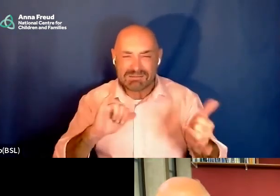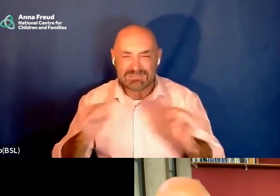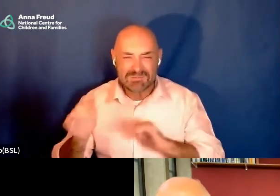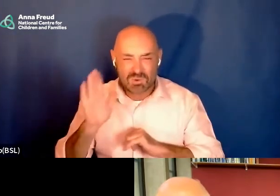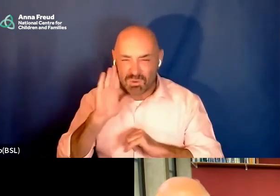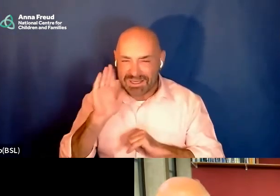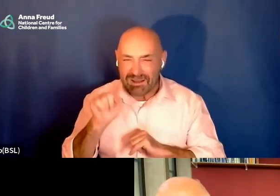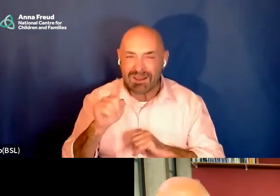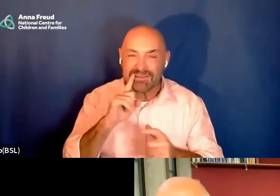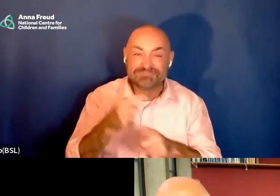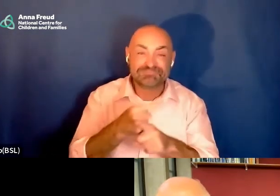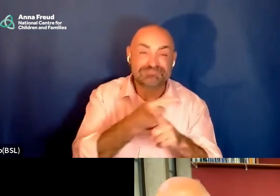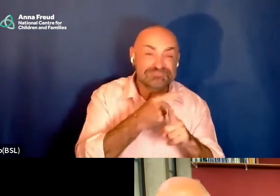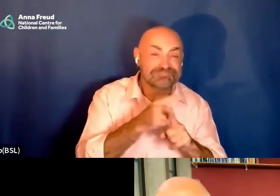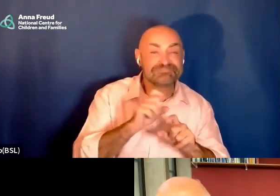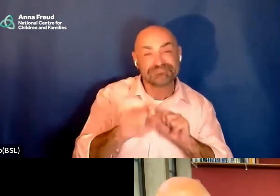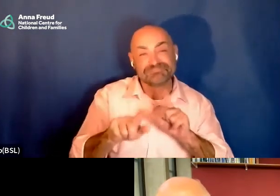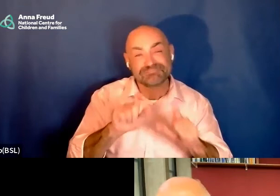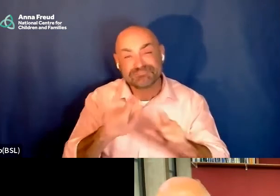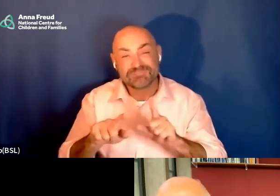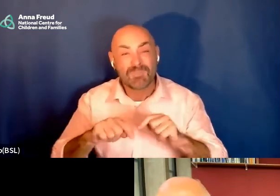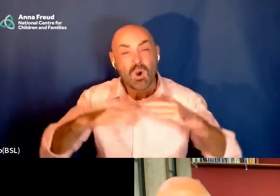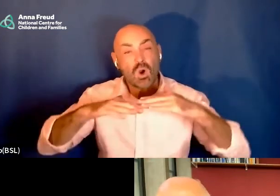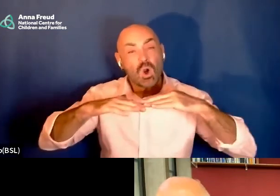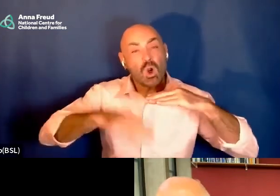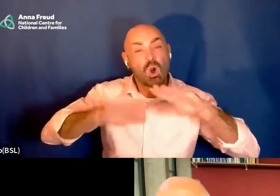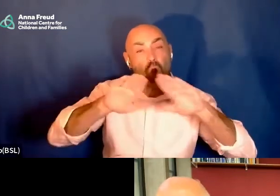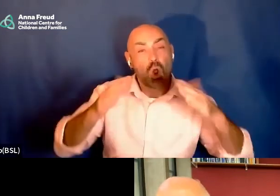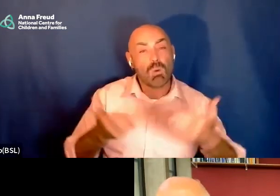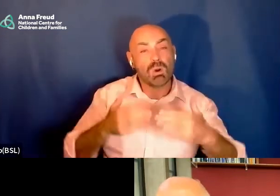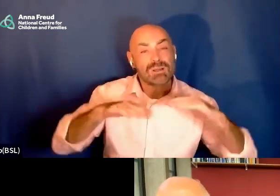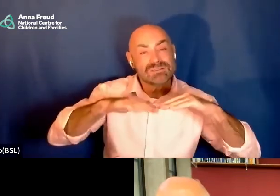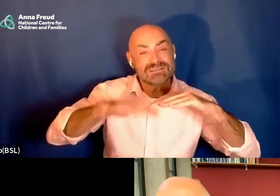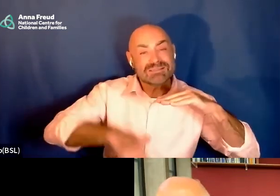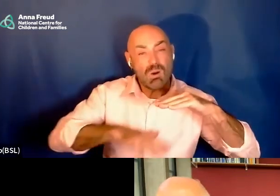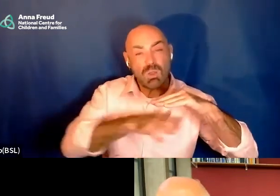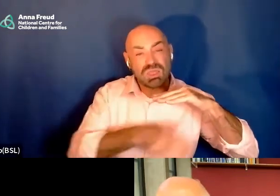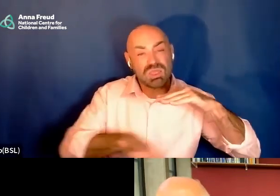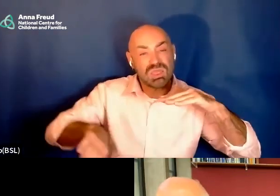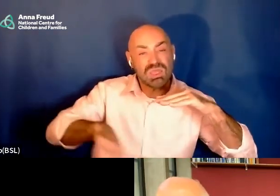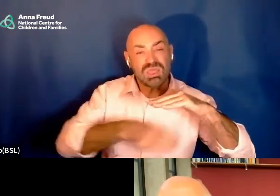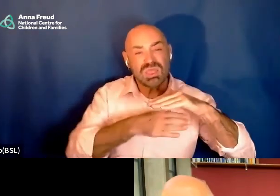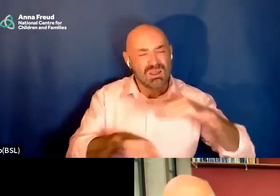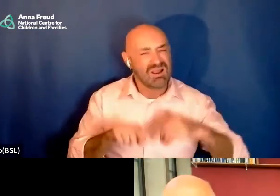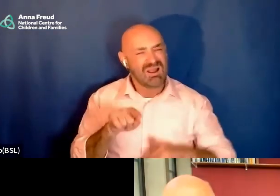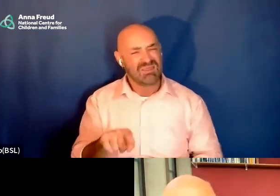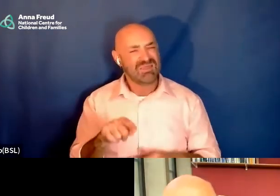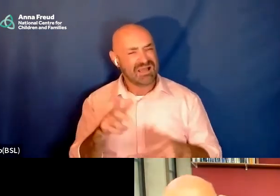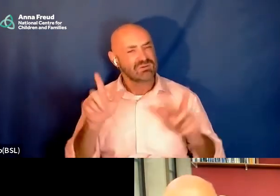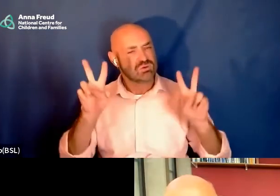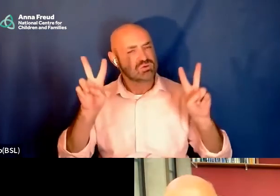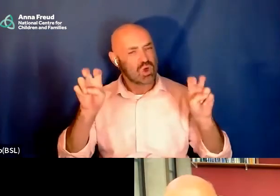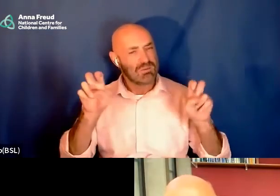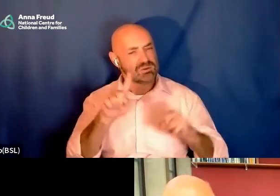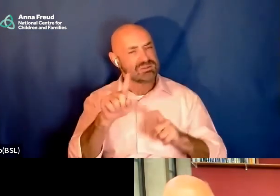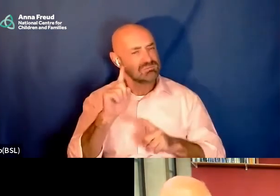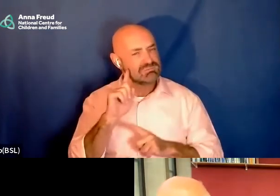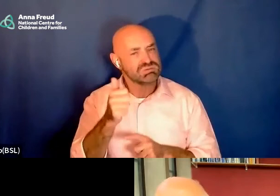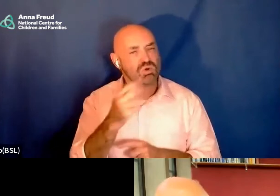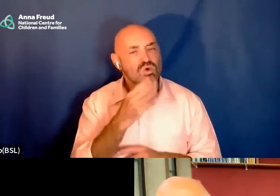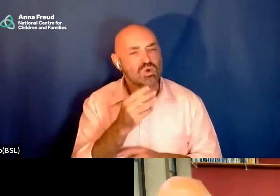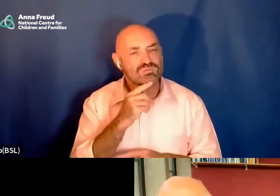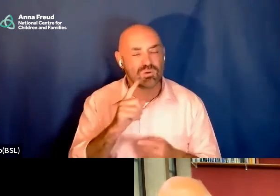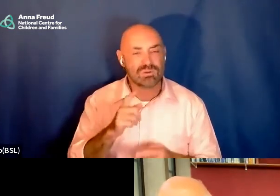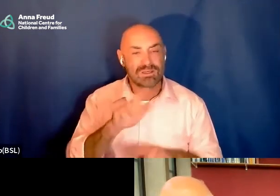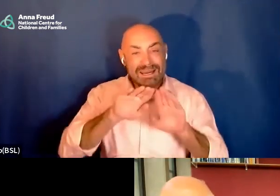kind of discussions, people from the global south saying, well, actually, this is terminology that we find really useful at the moment. And even words like